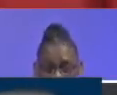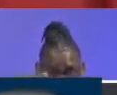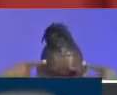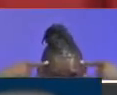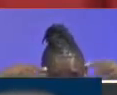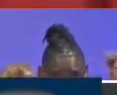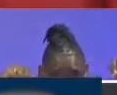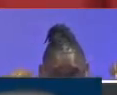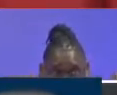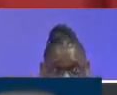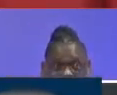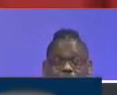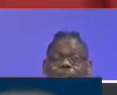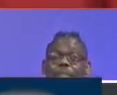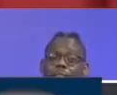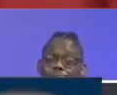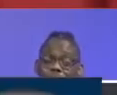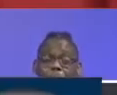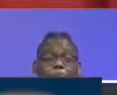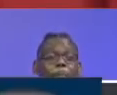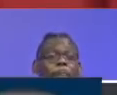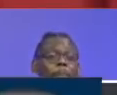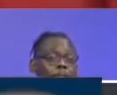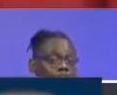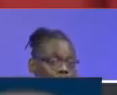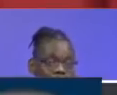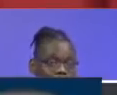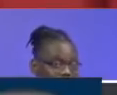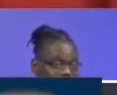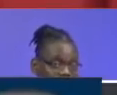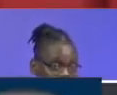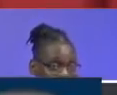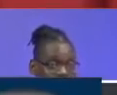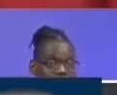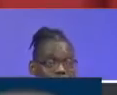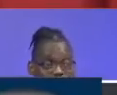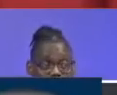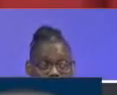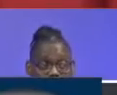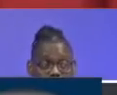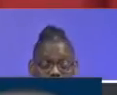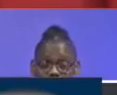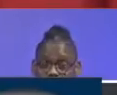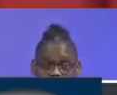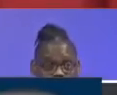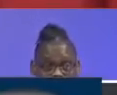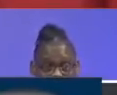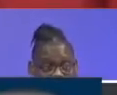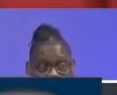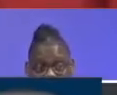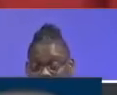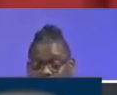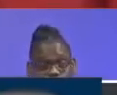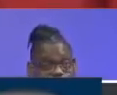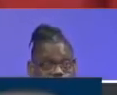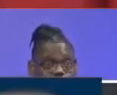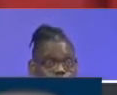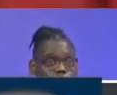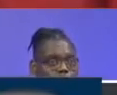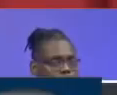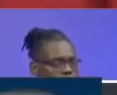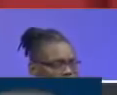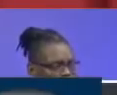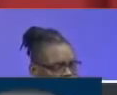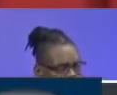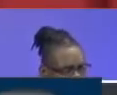other consequences. You did ask a question earlier about consultation, Raphael, and what I can say is that there has